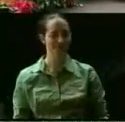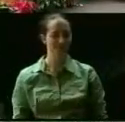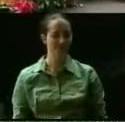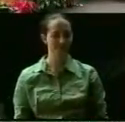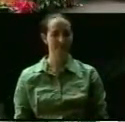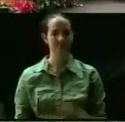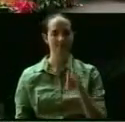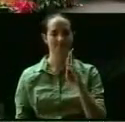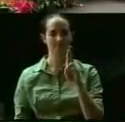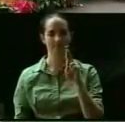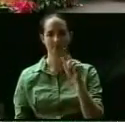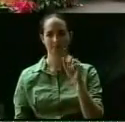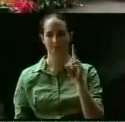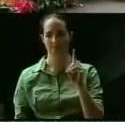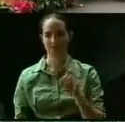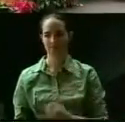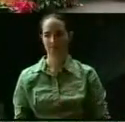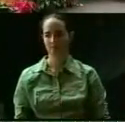Brad.